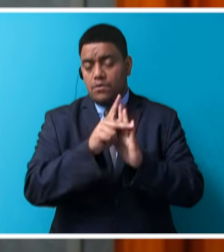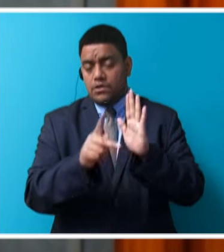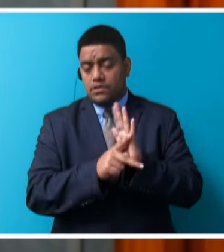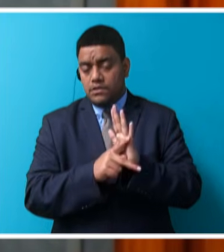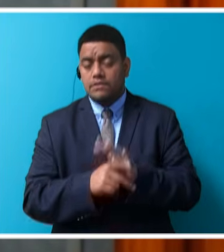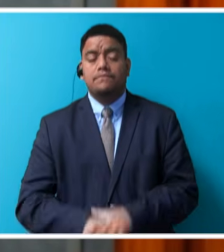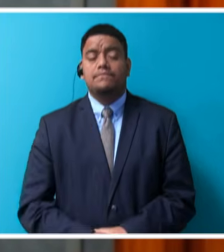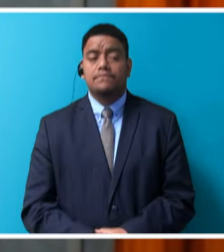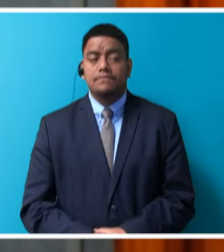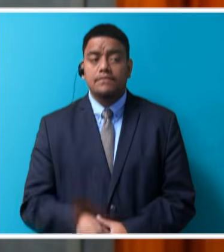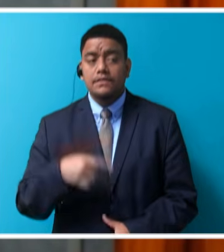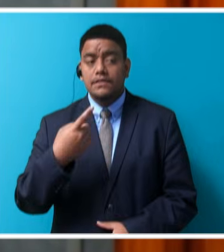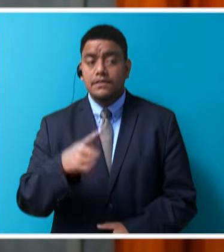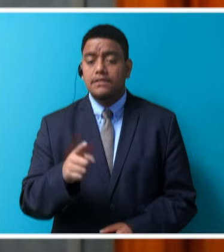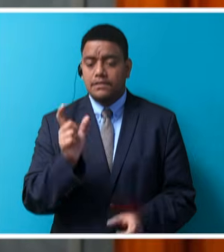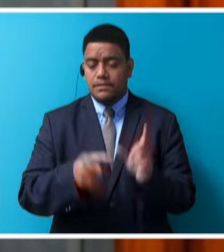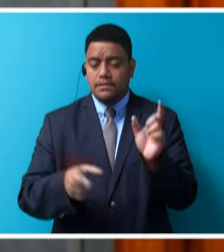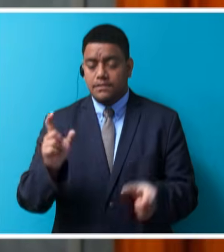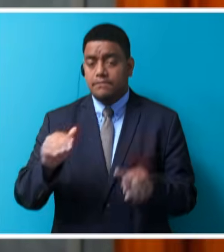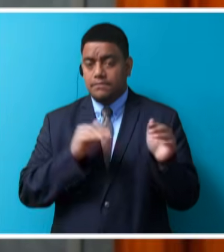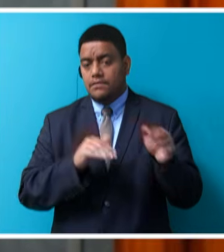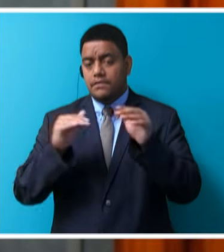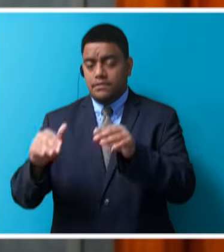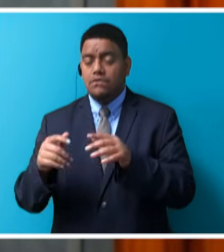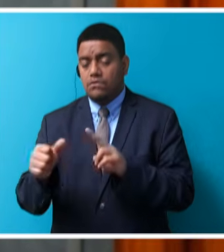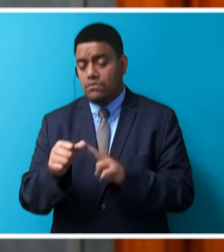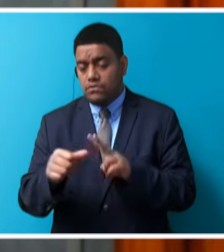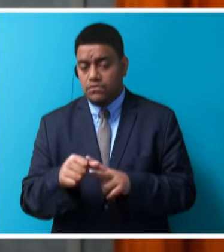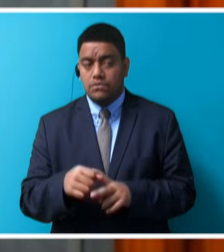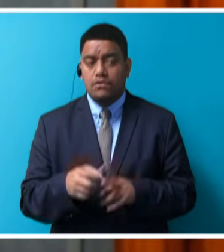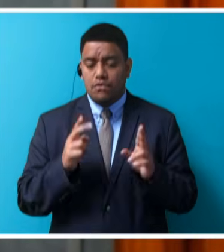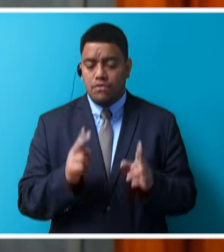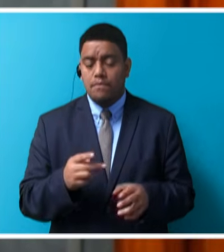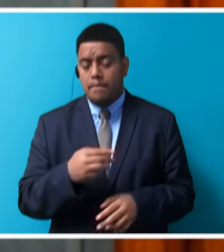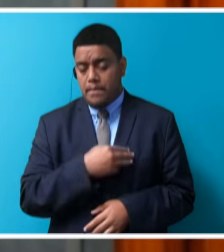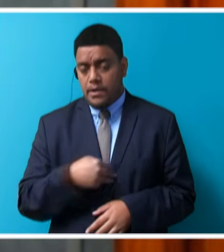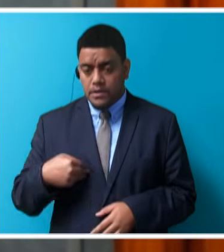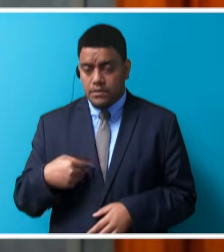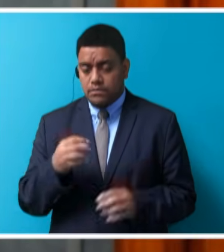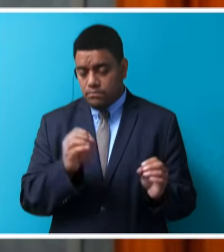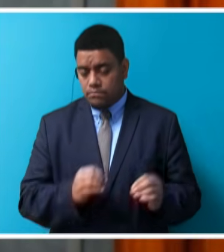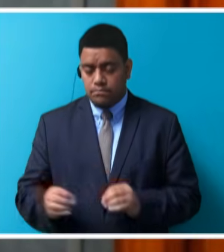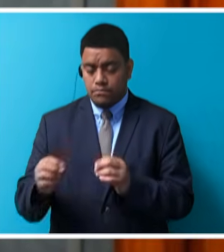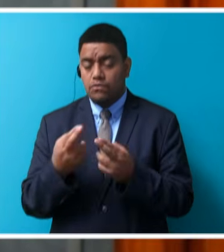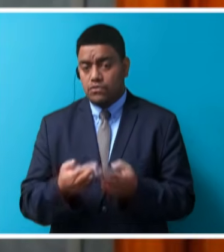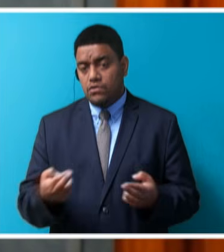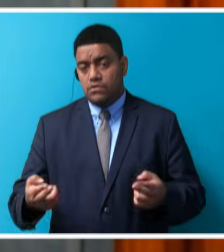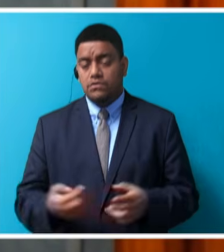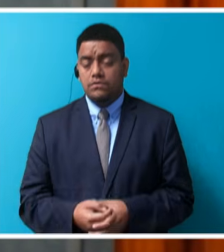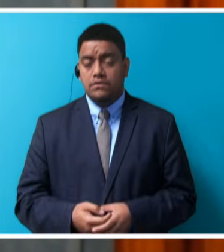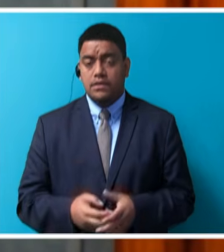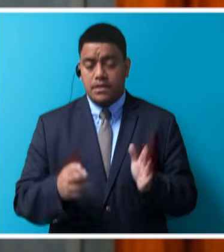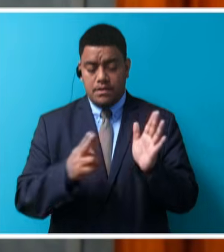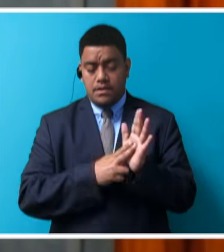coordination, and stakeholder participation alongside normal ministry operating resources. The